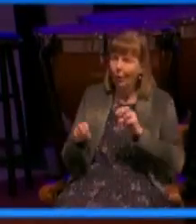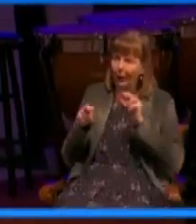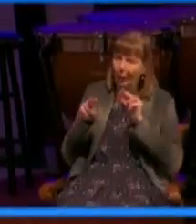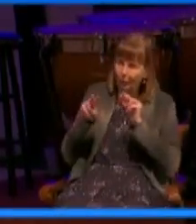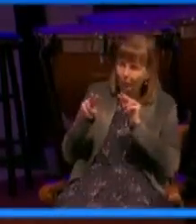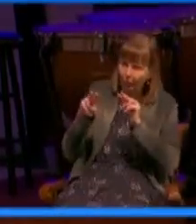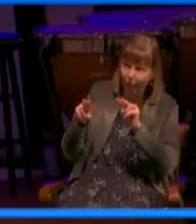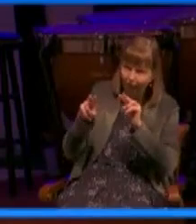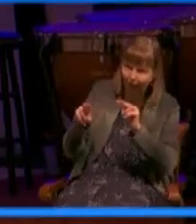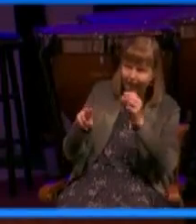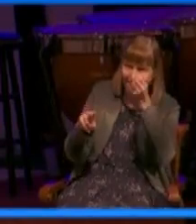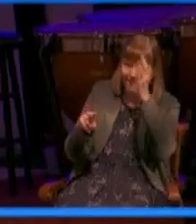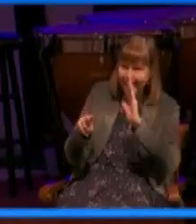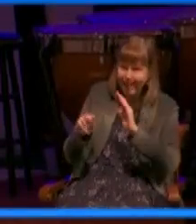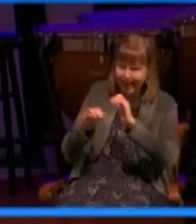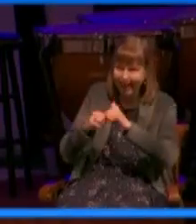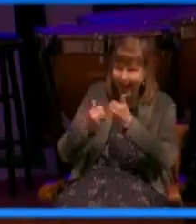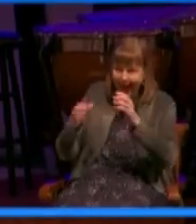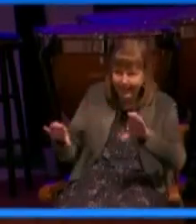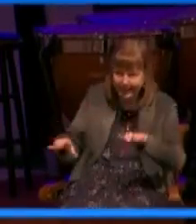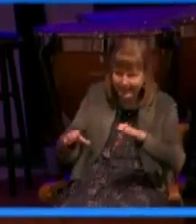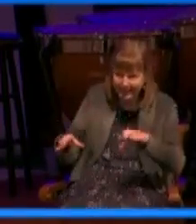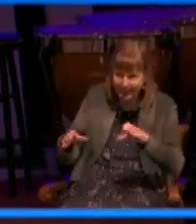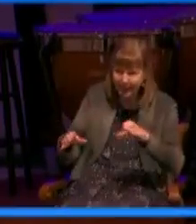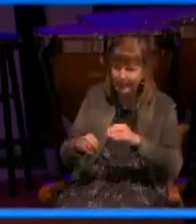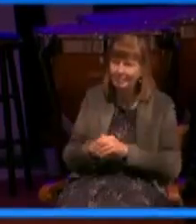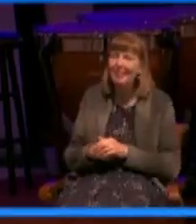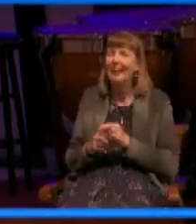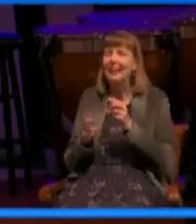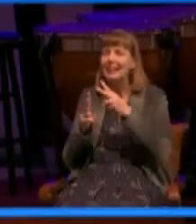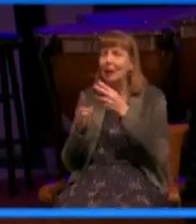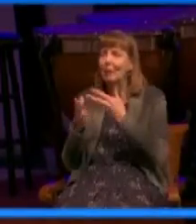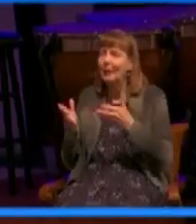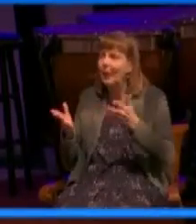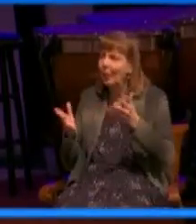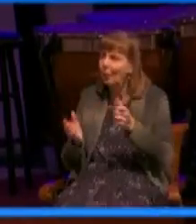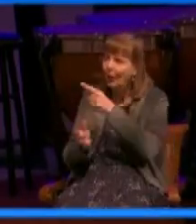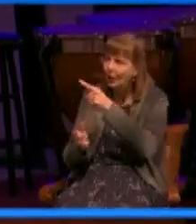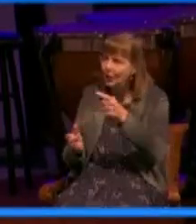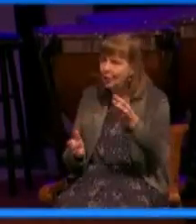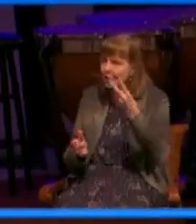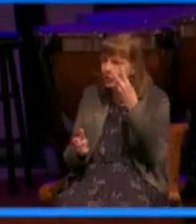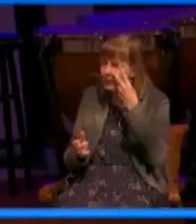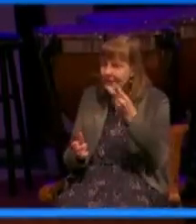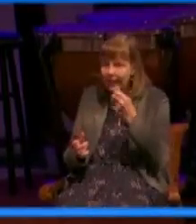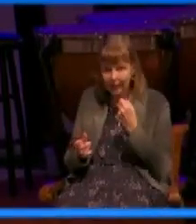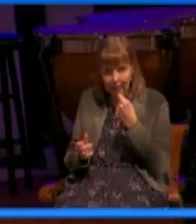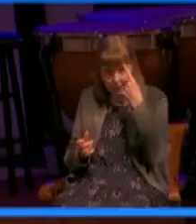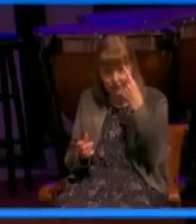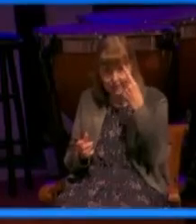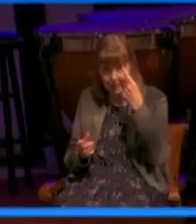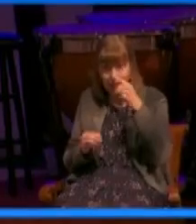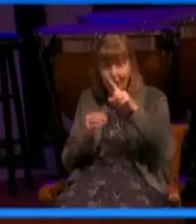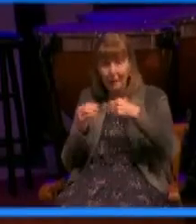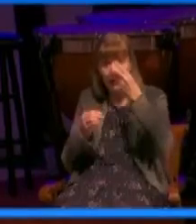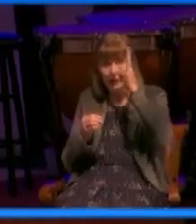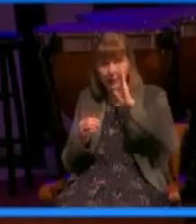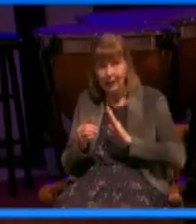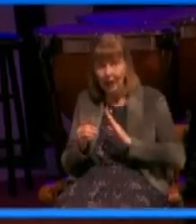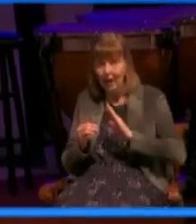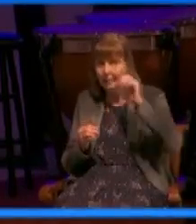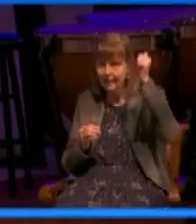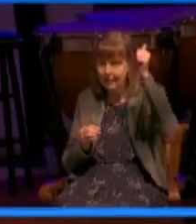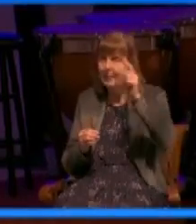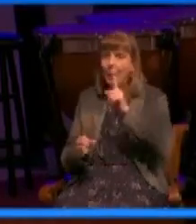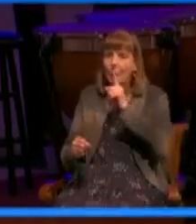he's doing this. And so there's a couple of things that I want you to see about the God who makes promises. I want you to see the reasons why. I want